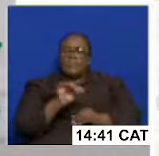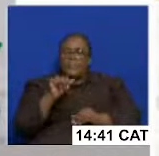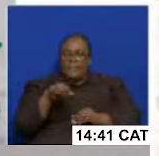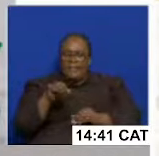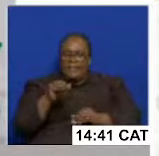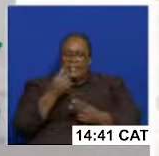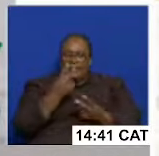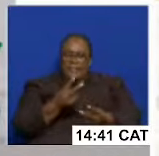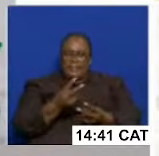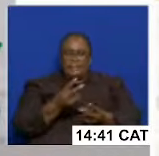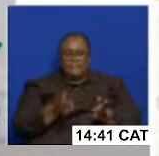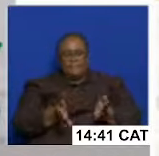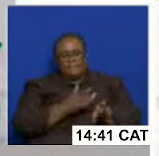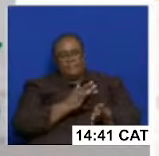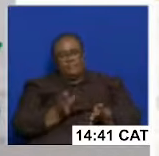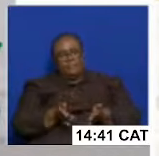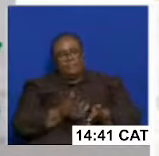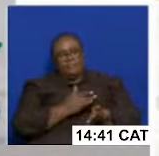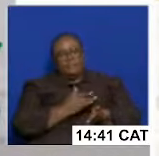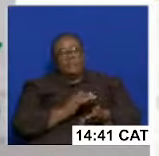to 15,